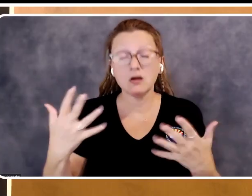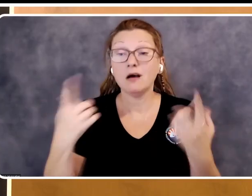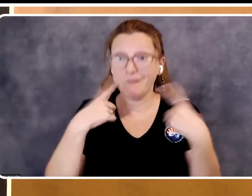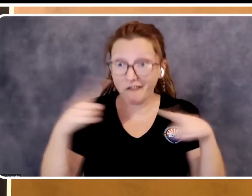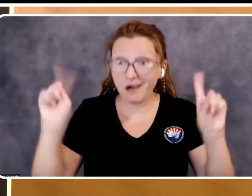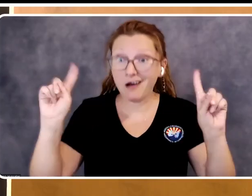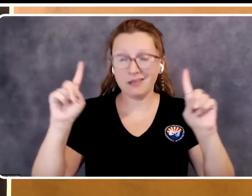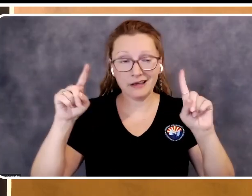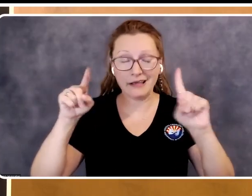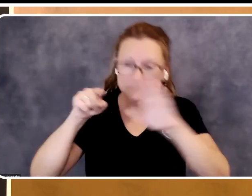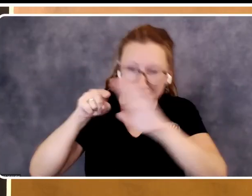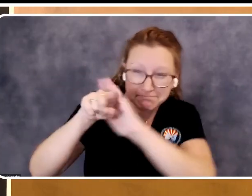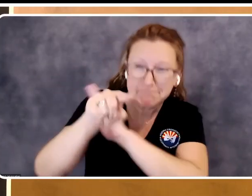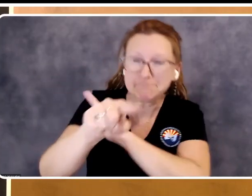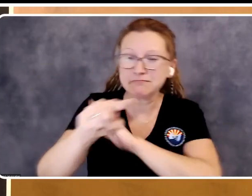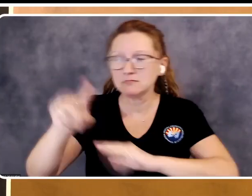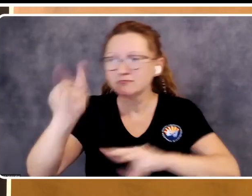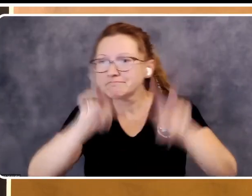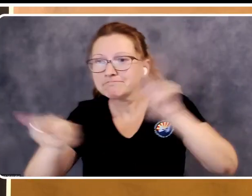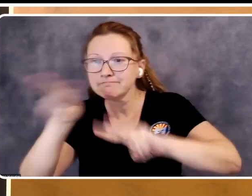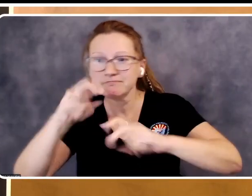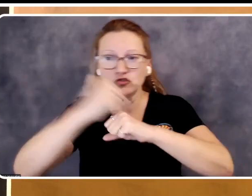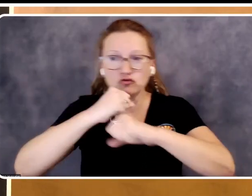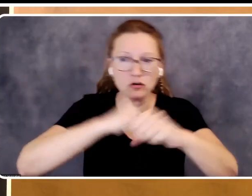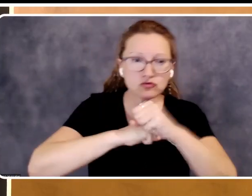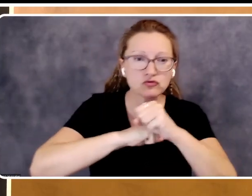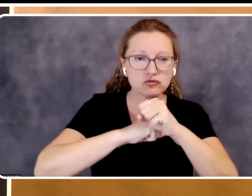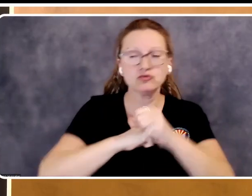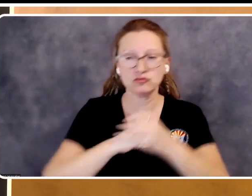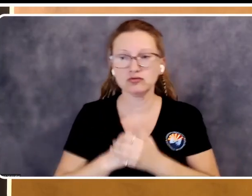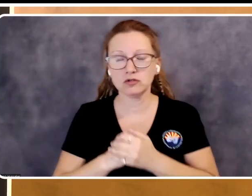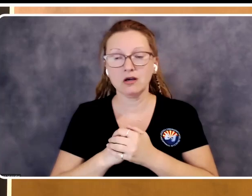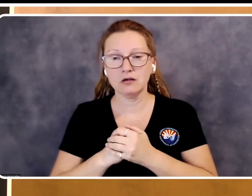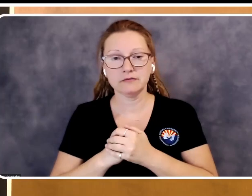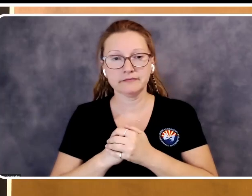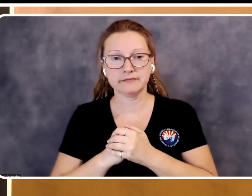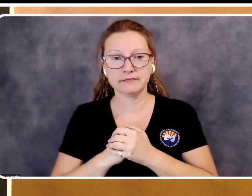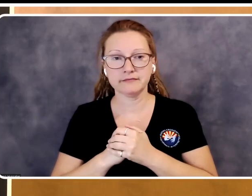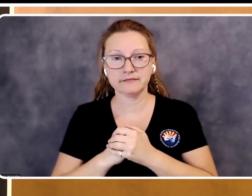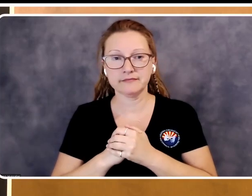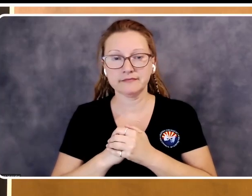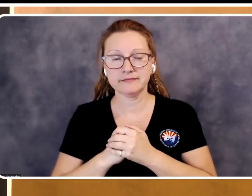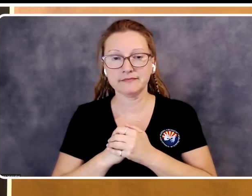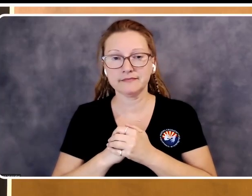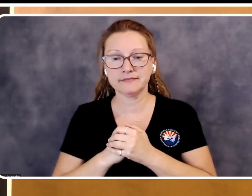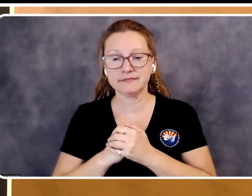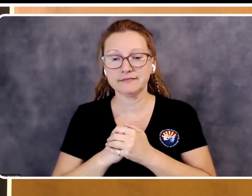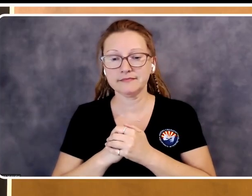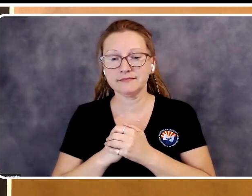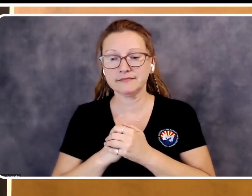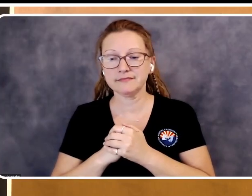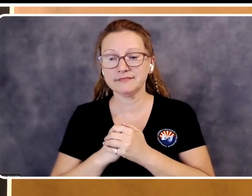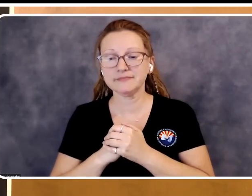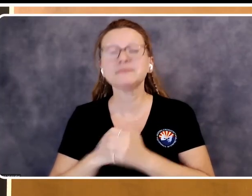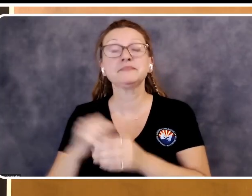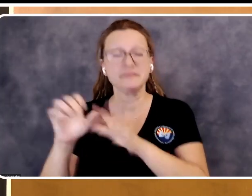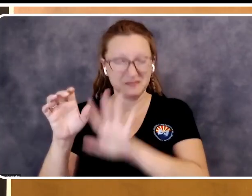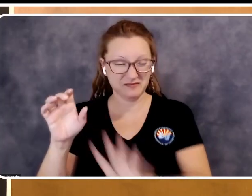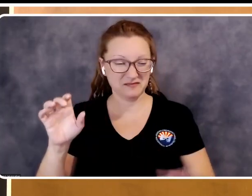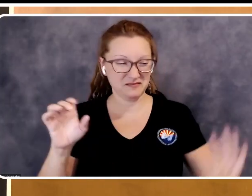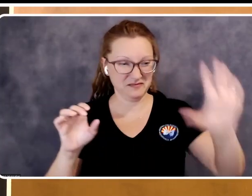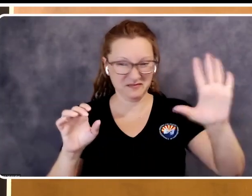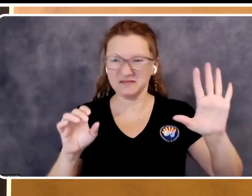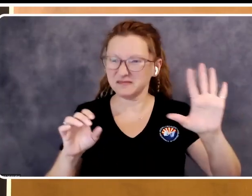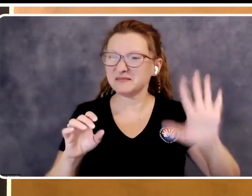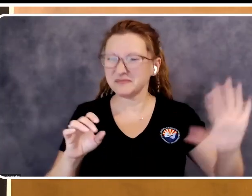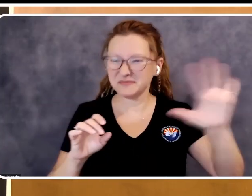time they've, getting deeper and deeper and working any hot spots around those structures. And as we cruise back up towards the north on the southeast portion of